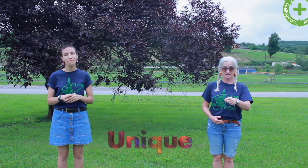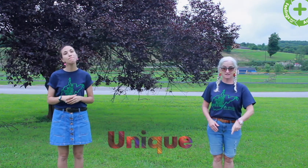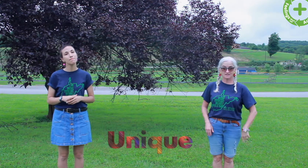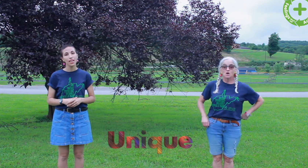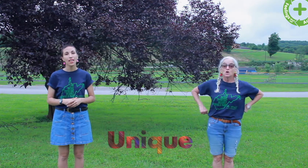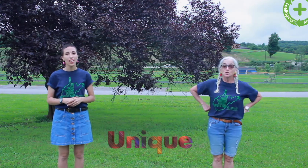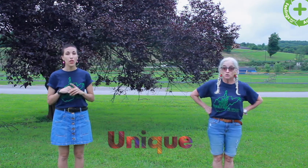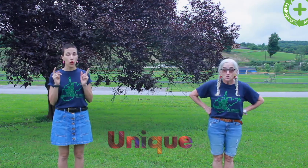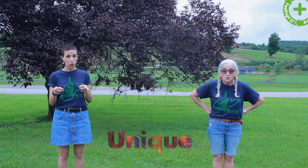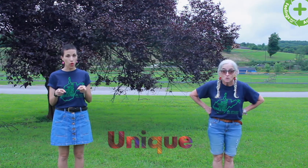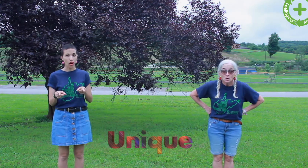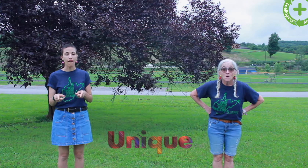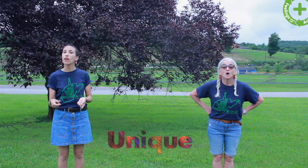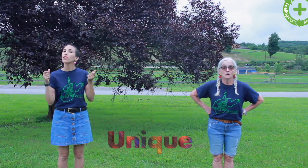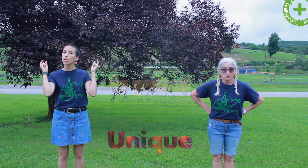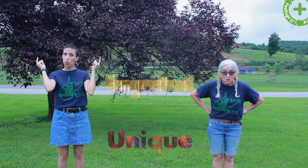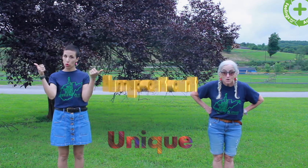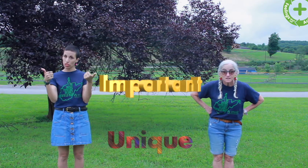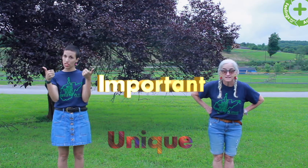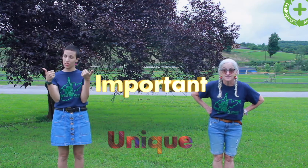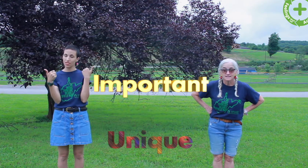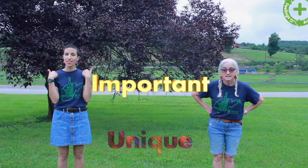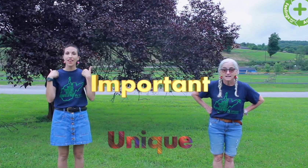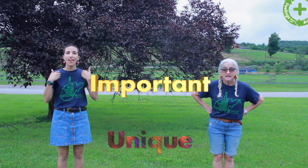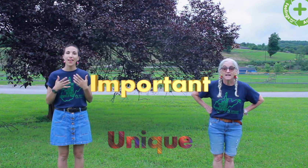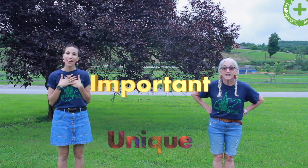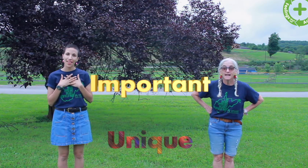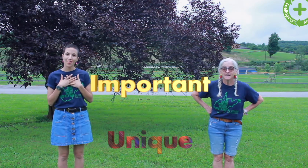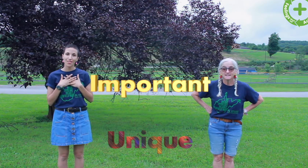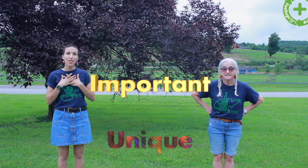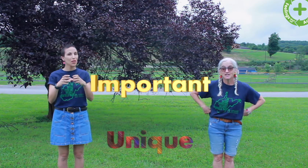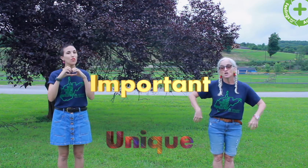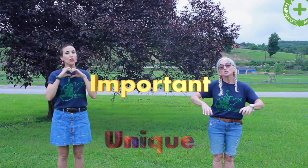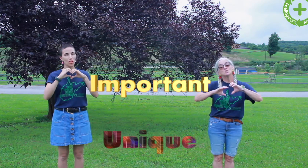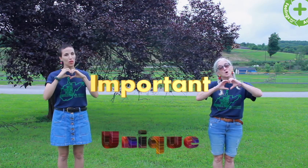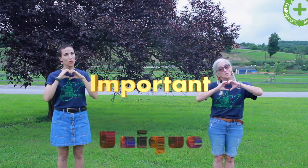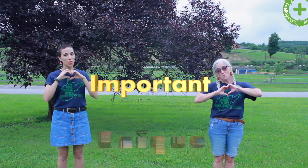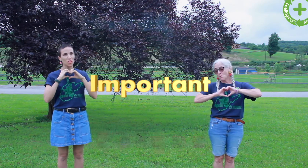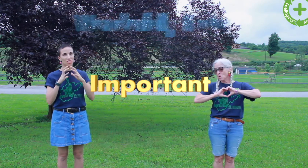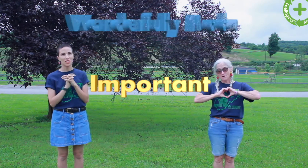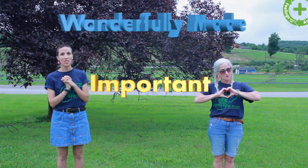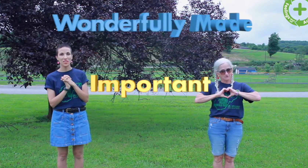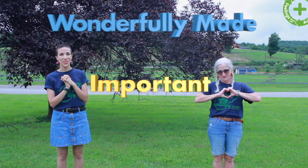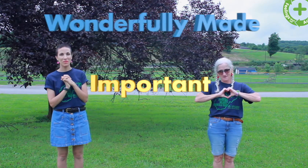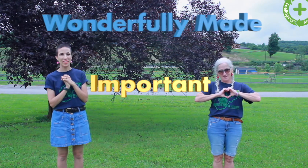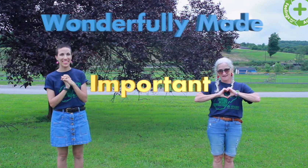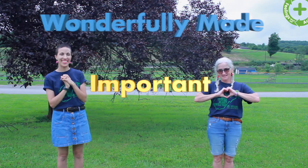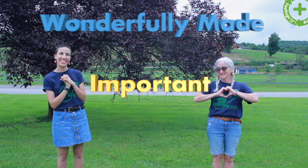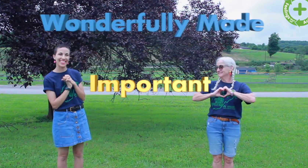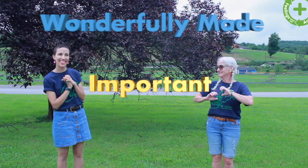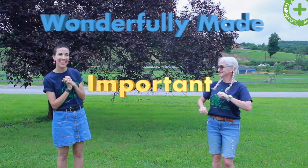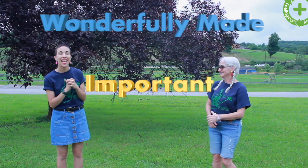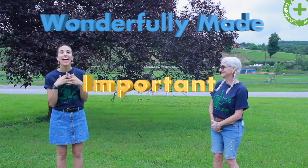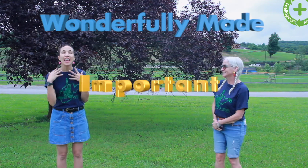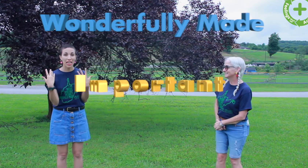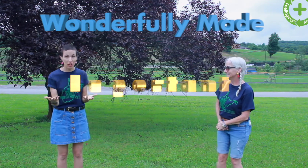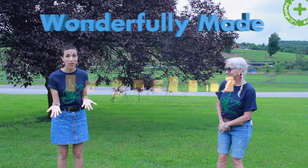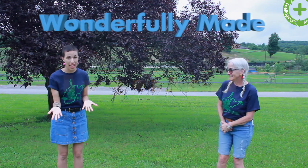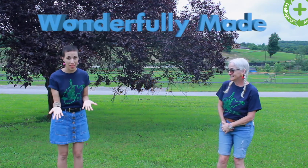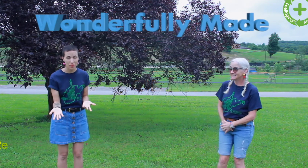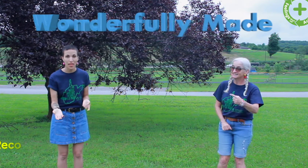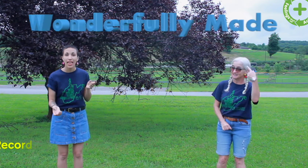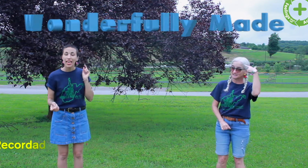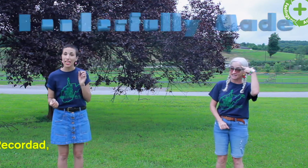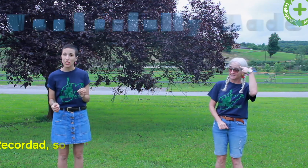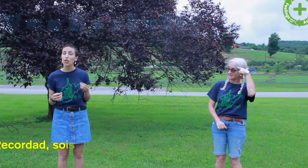unique, you are important, and you are wonderfully made.